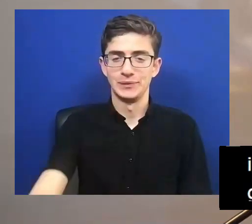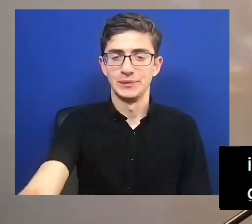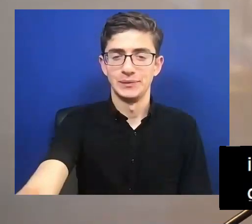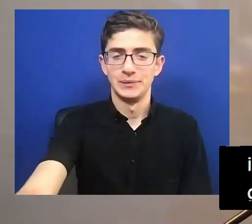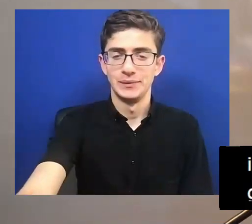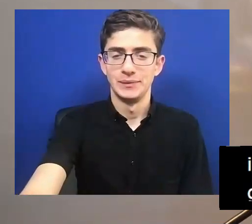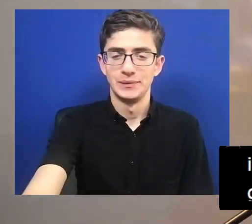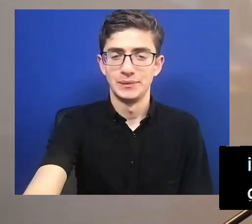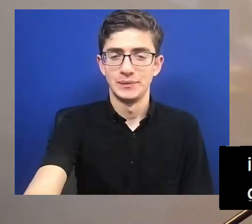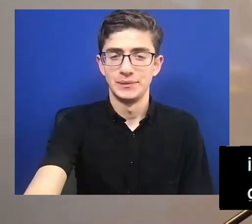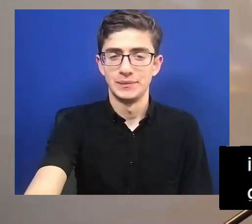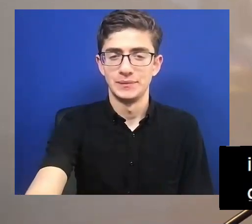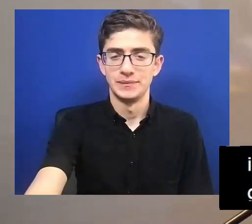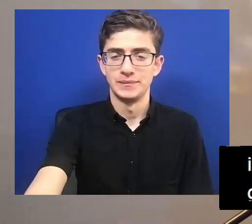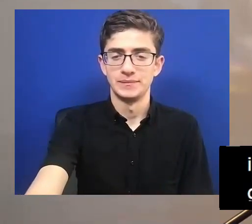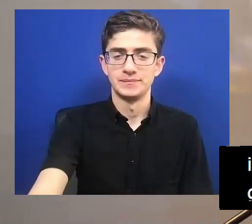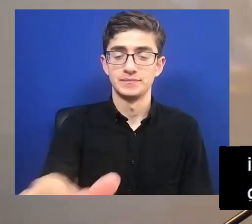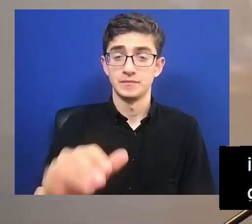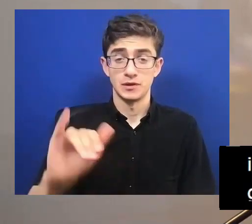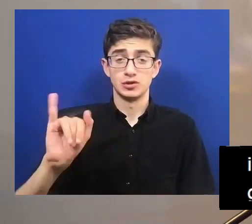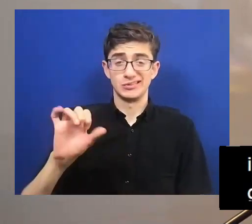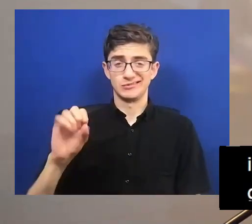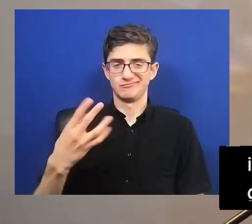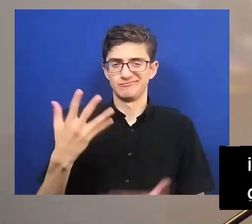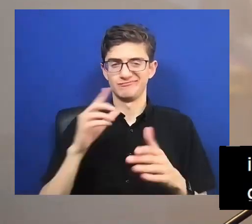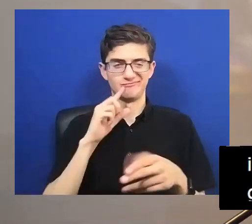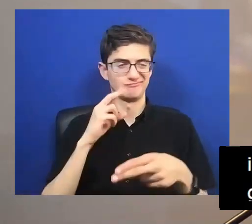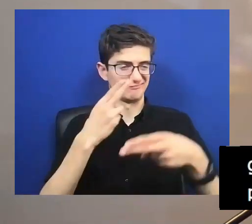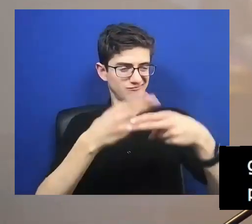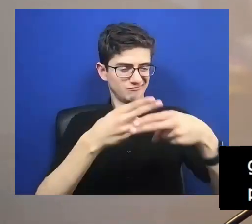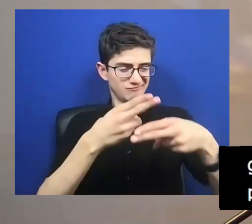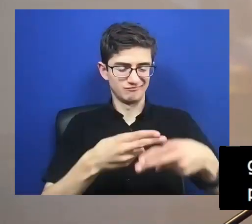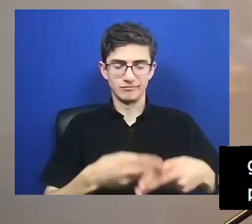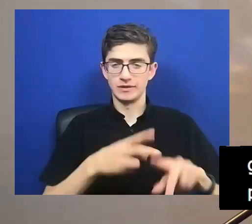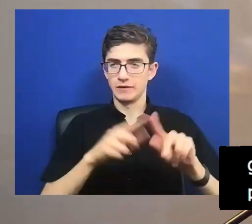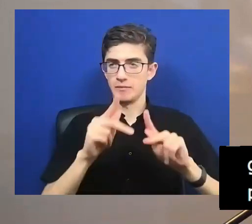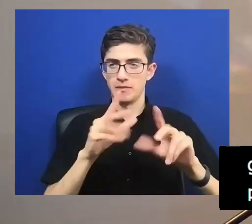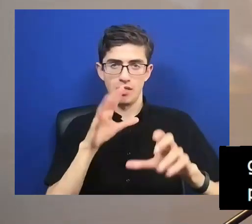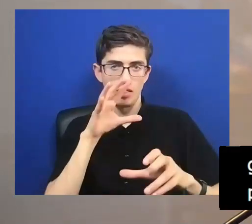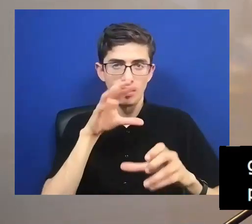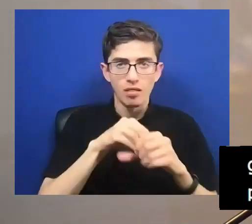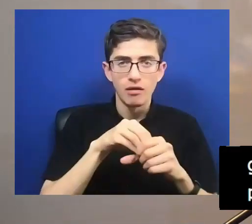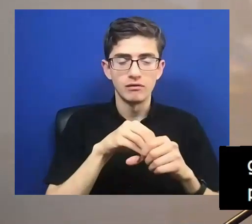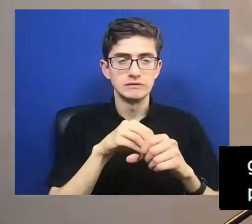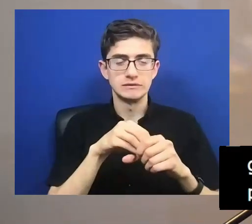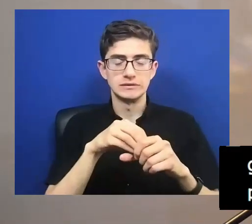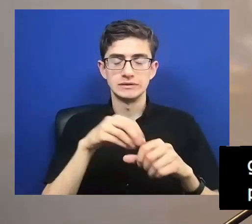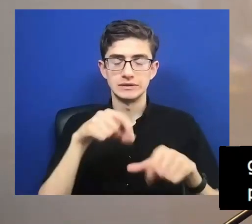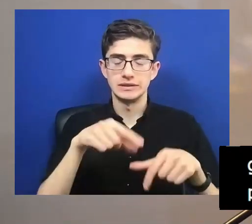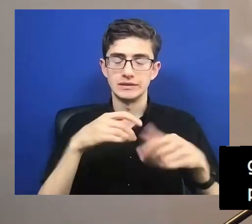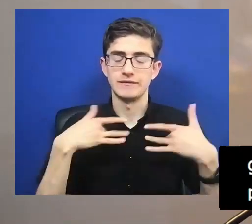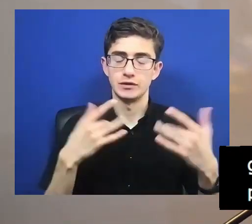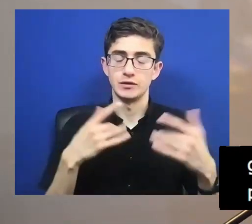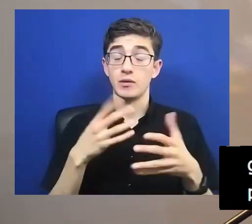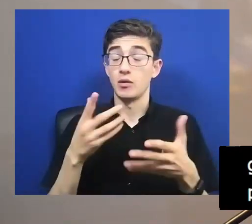our stakeholders in this event today, but I also want to acknowledge Senator Kevin Parker, who